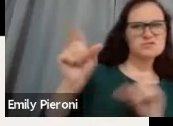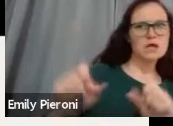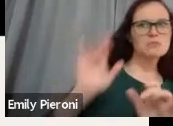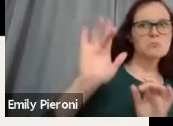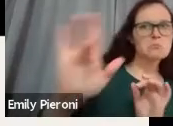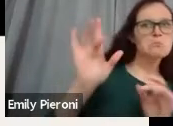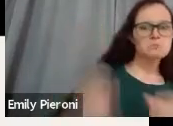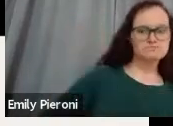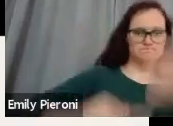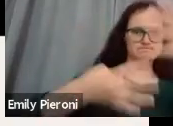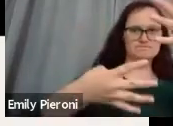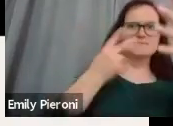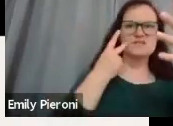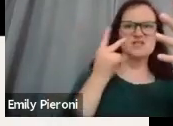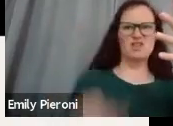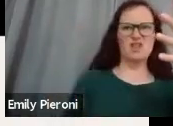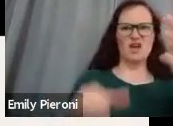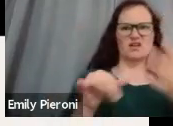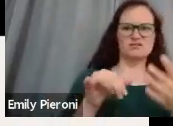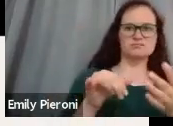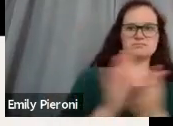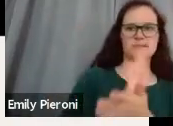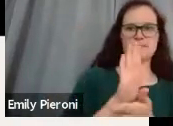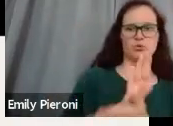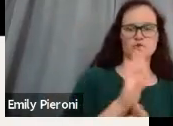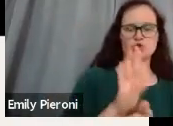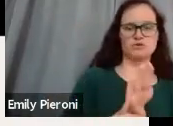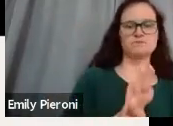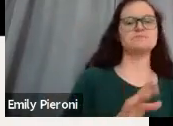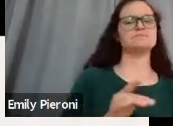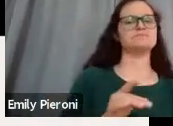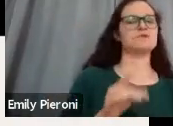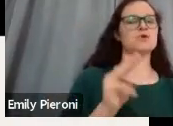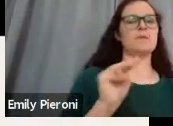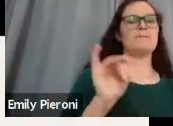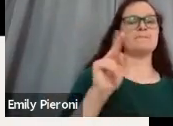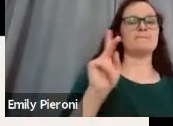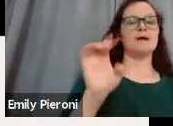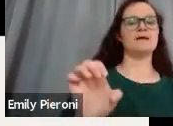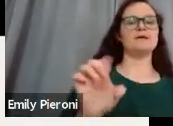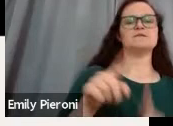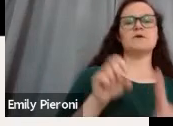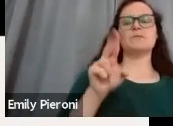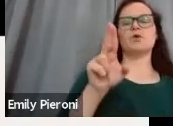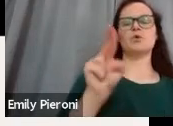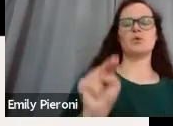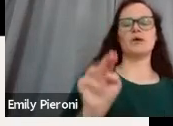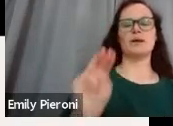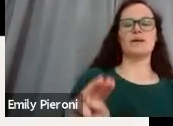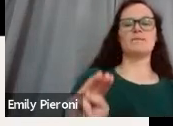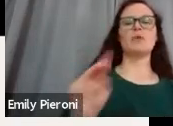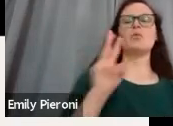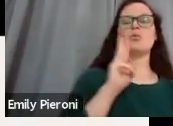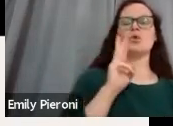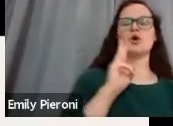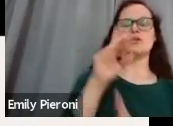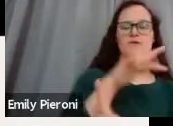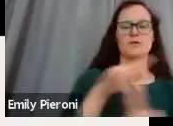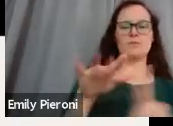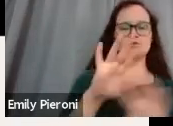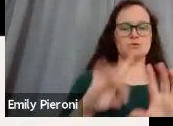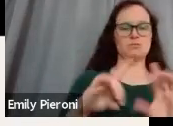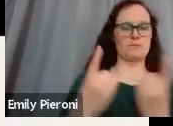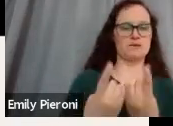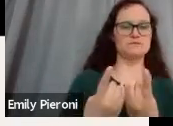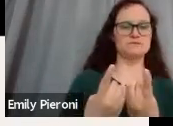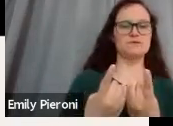Hightower, who is a research professor at the UNM Center for Water and the Environment, and he's the program director